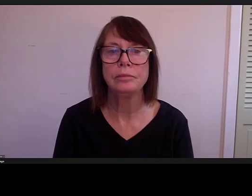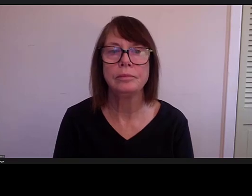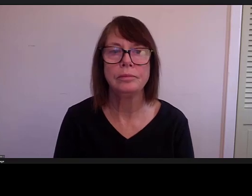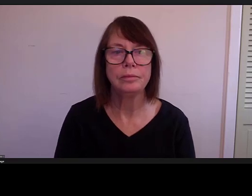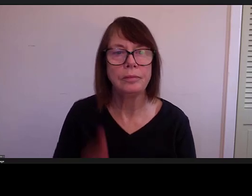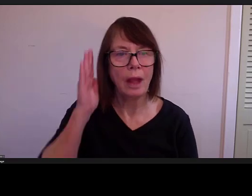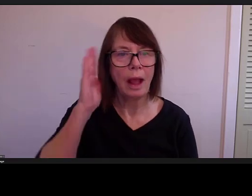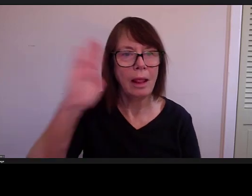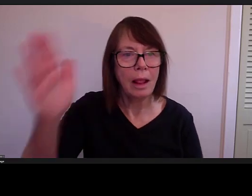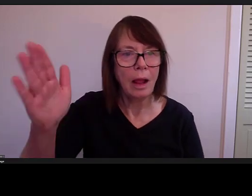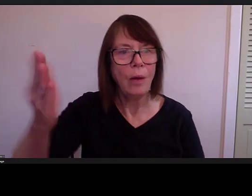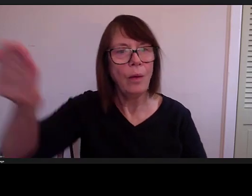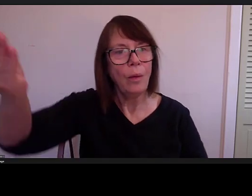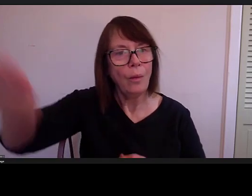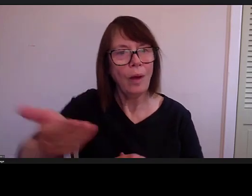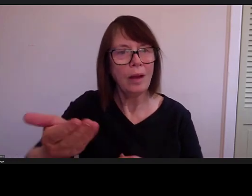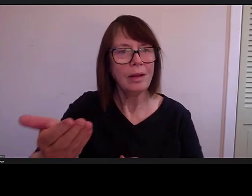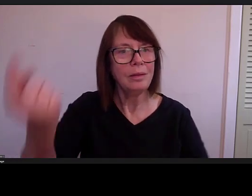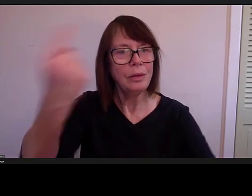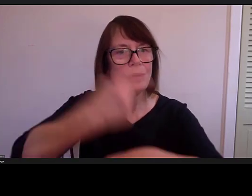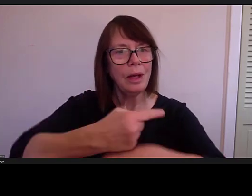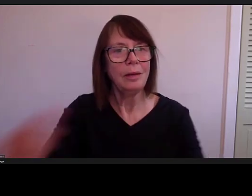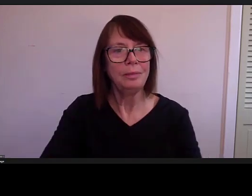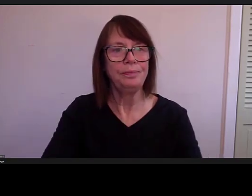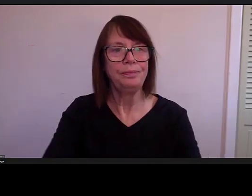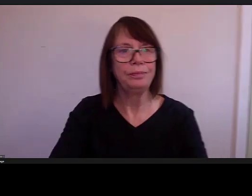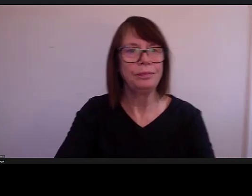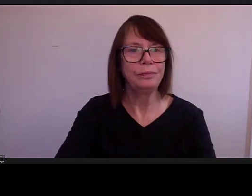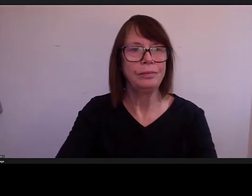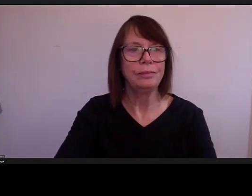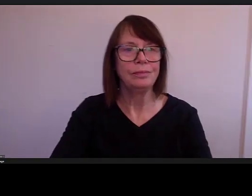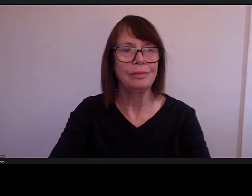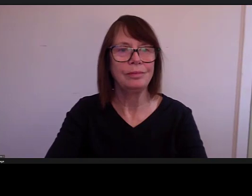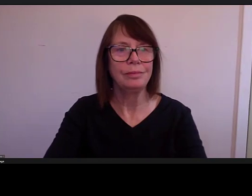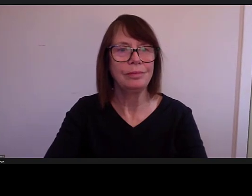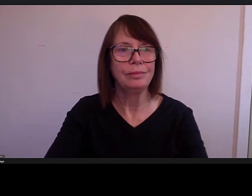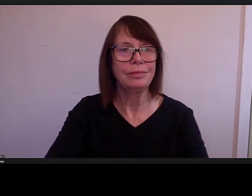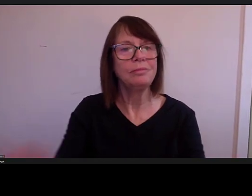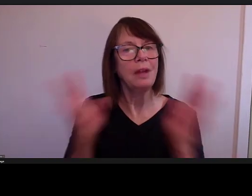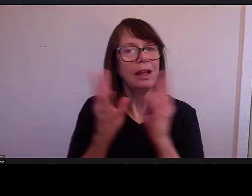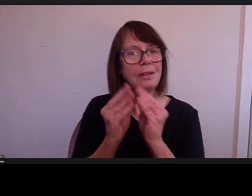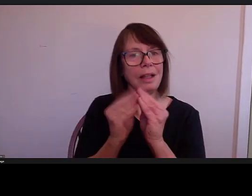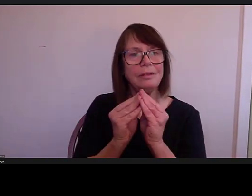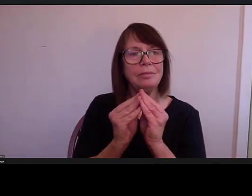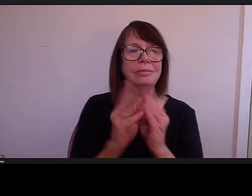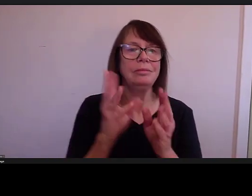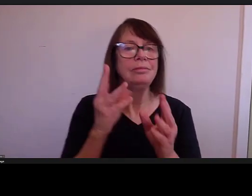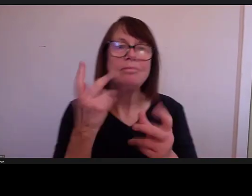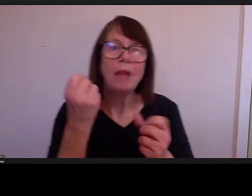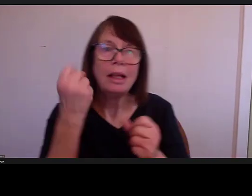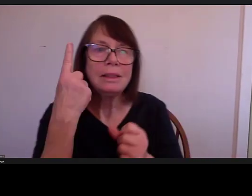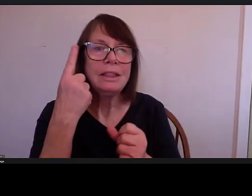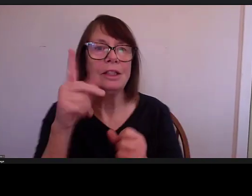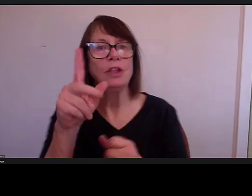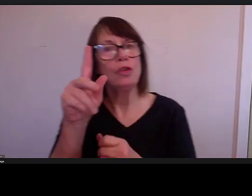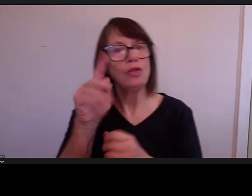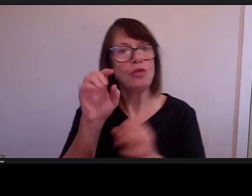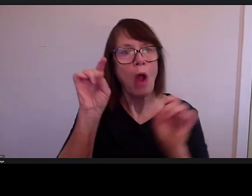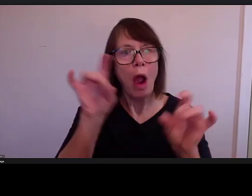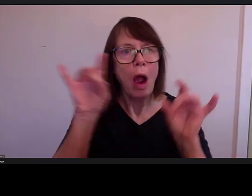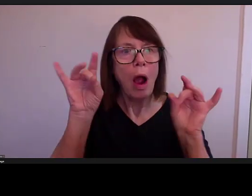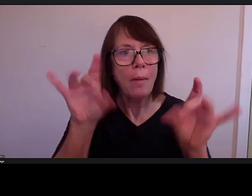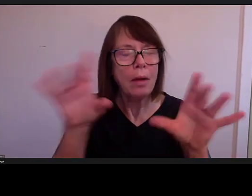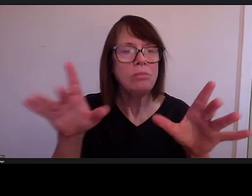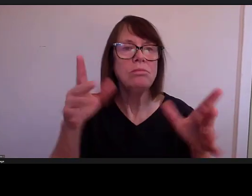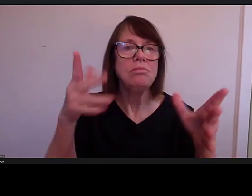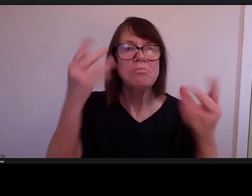Hello, and welcome to today's session, Understanding Trauma-Informed Practice and Engagement as part of the Equity,